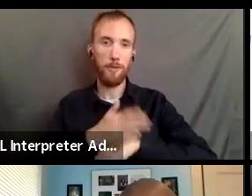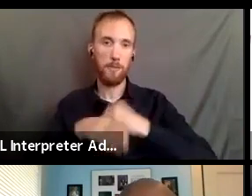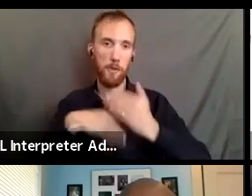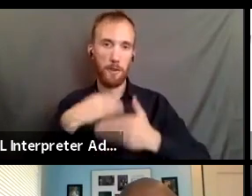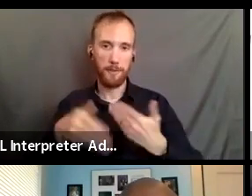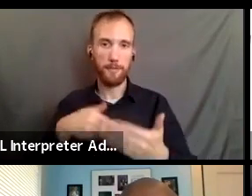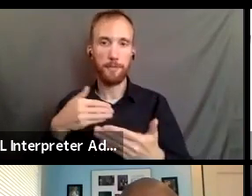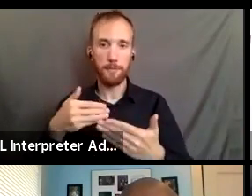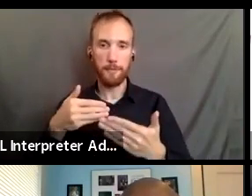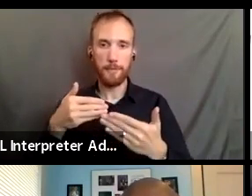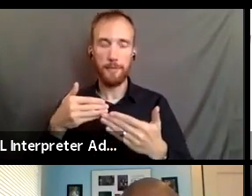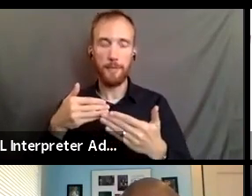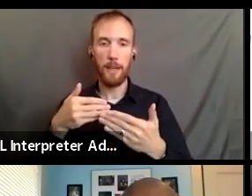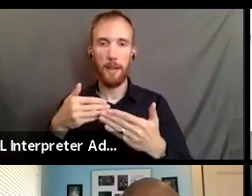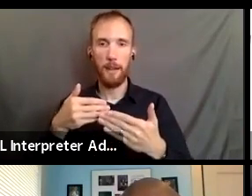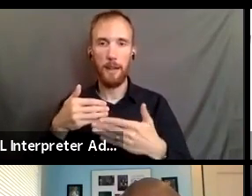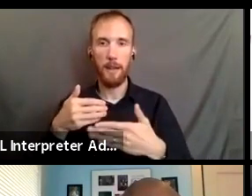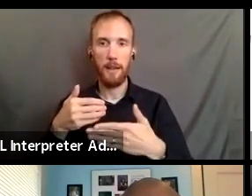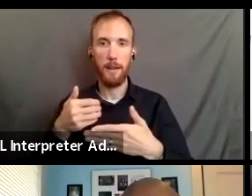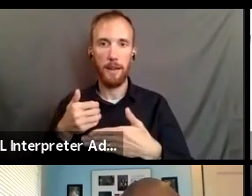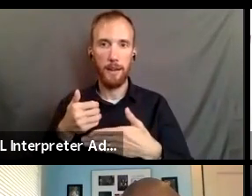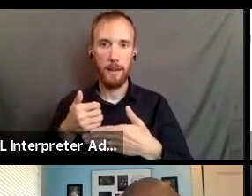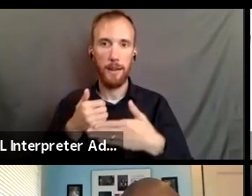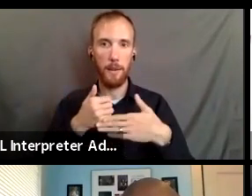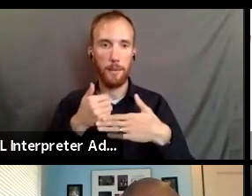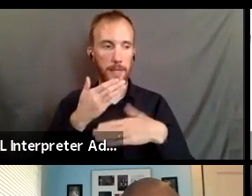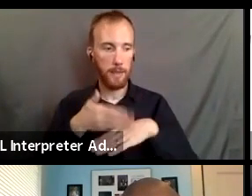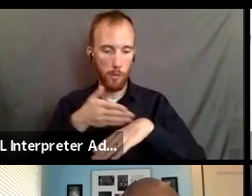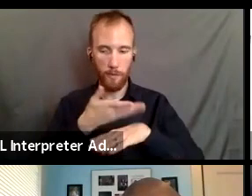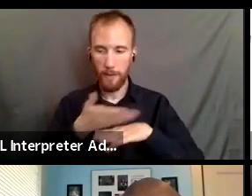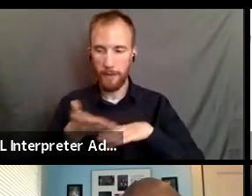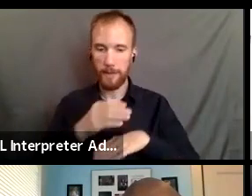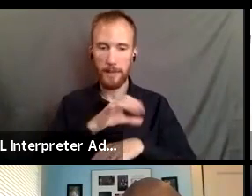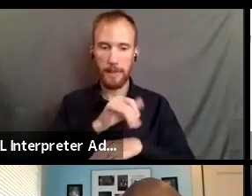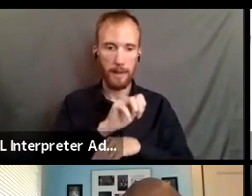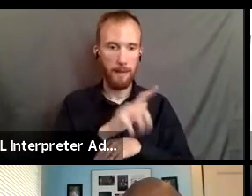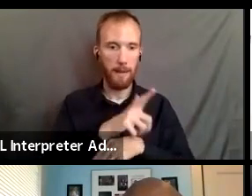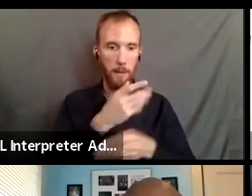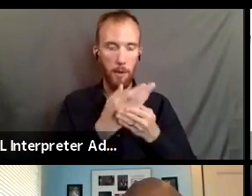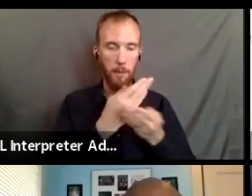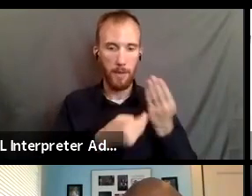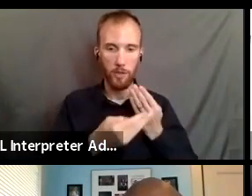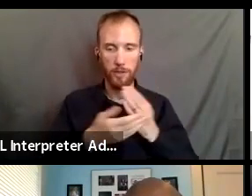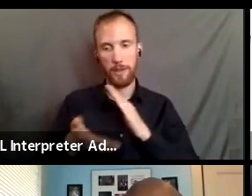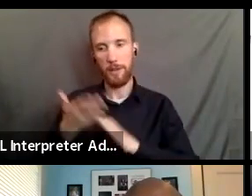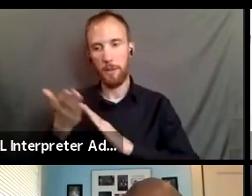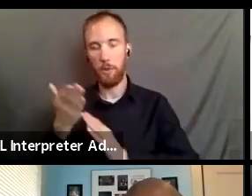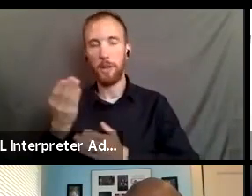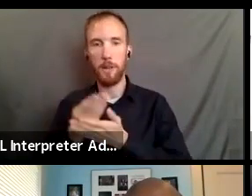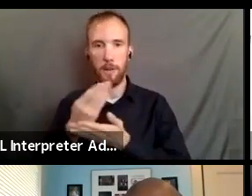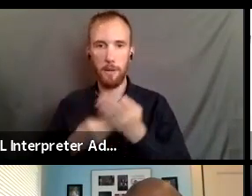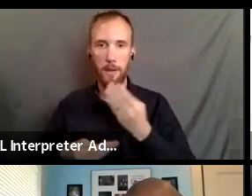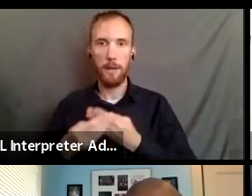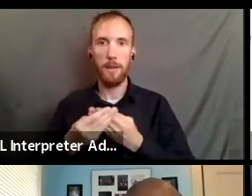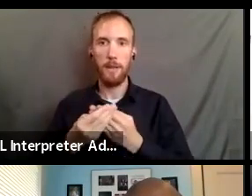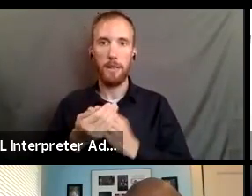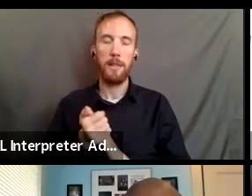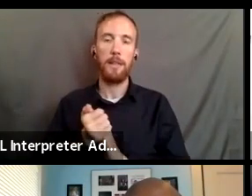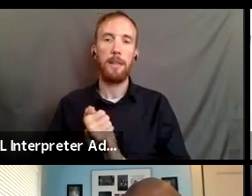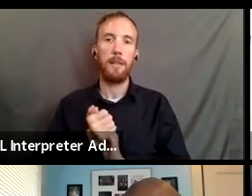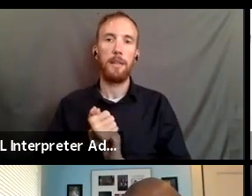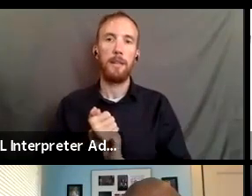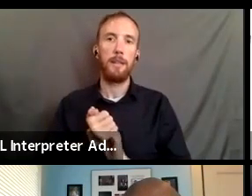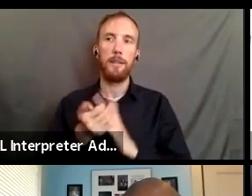we deal with around the capital budget and the operating budget this is as i indicated